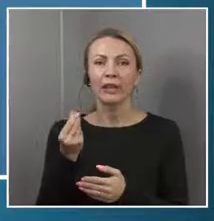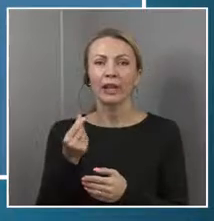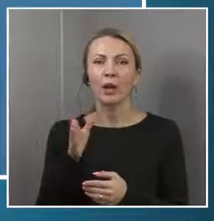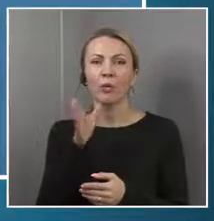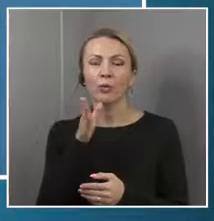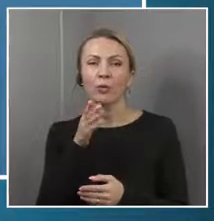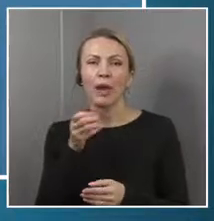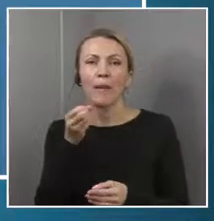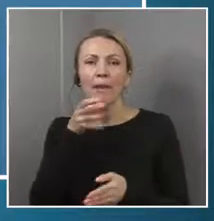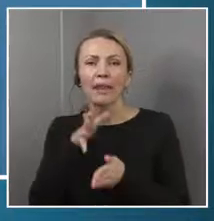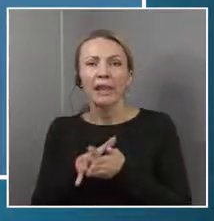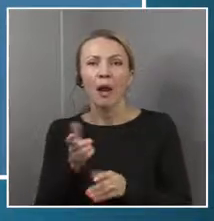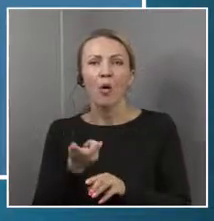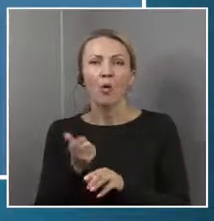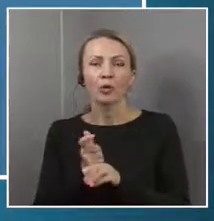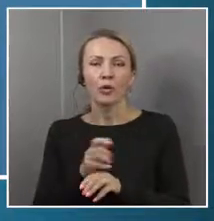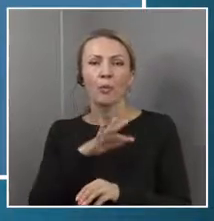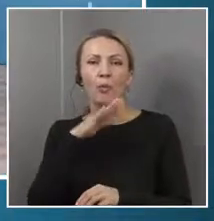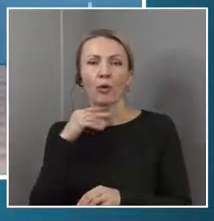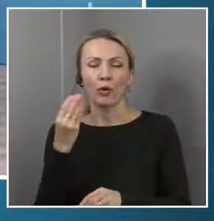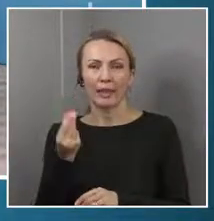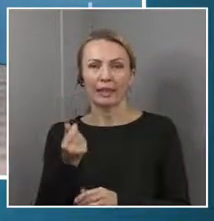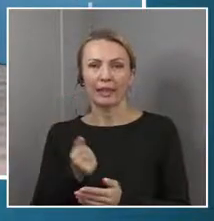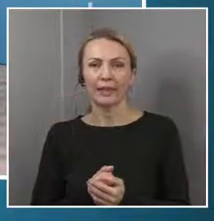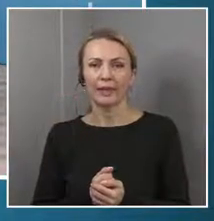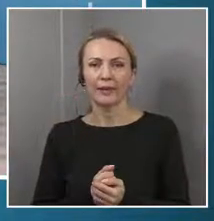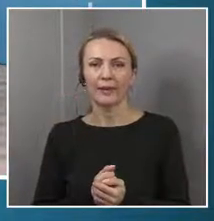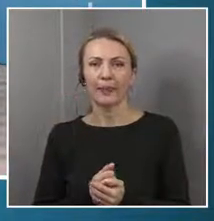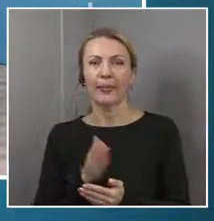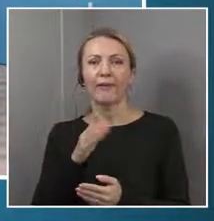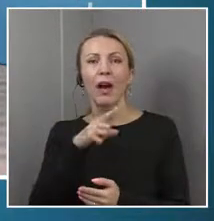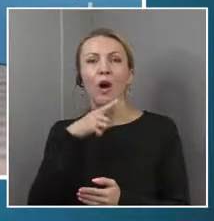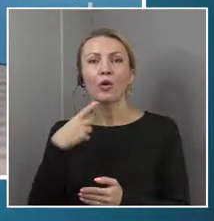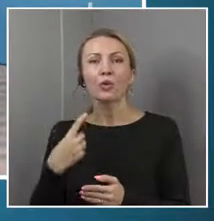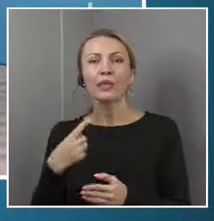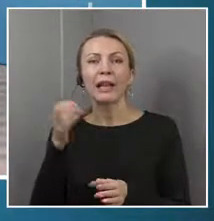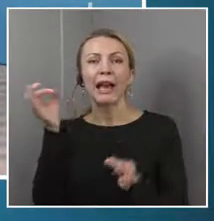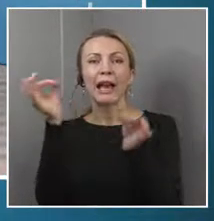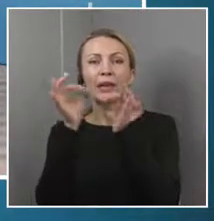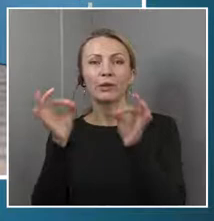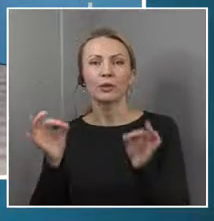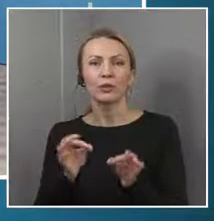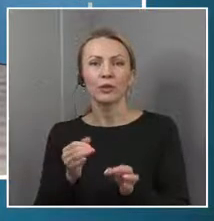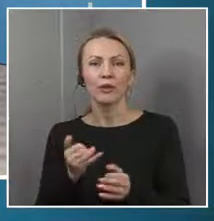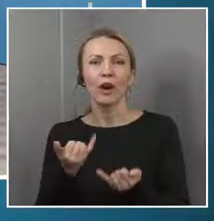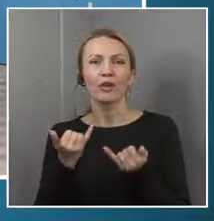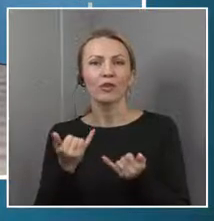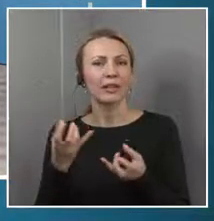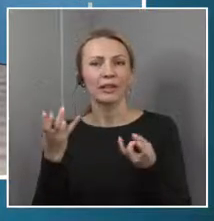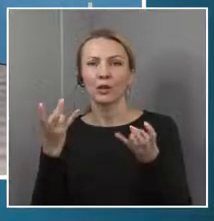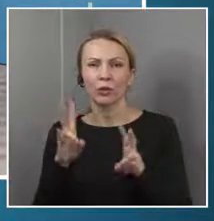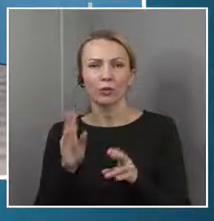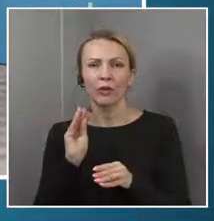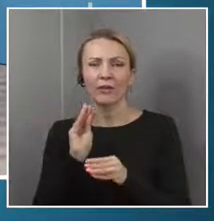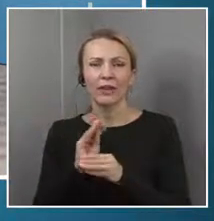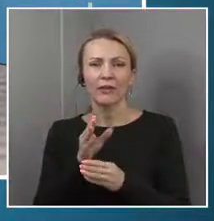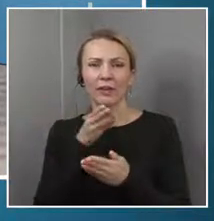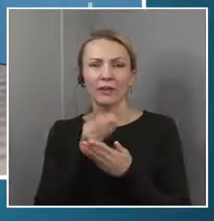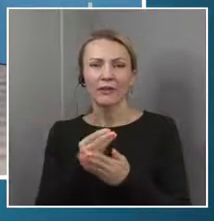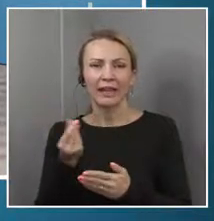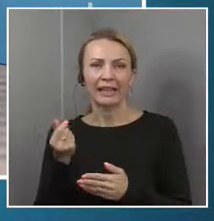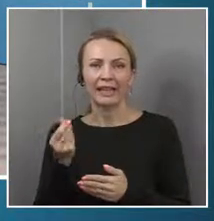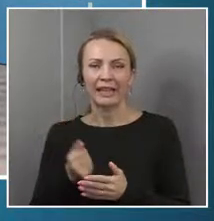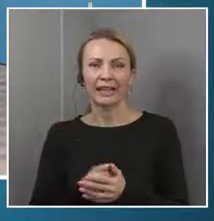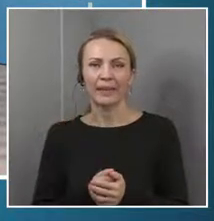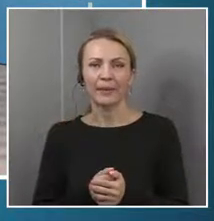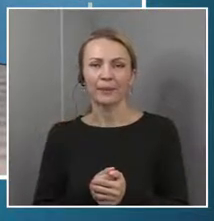And before you make money, you will lose a lot of money. So it's not profitable to invest in Russian art. No, I didn't